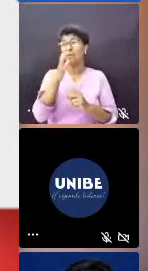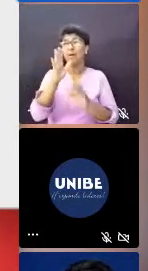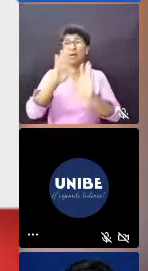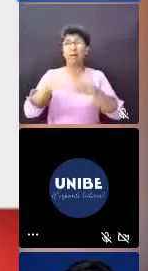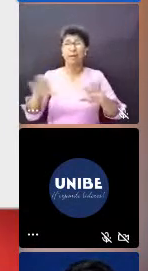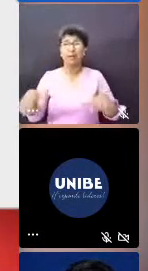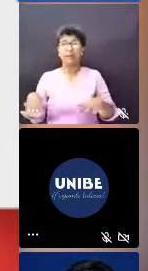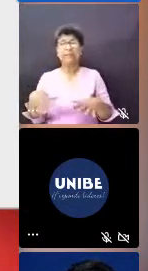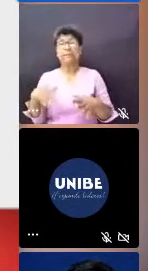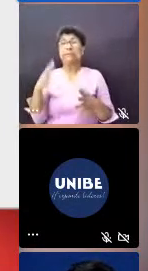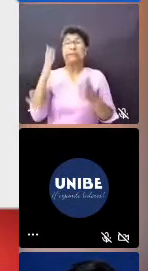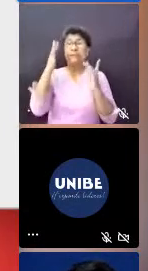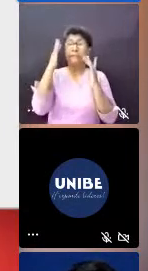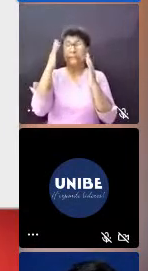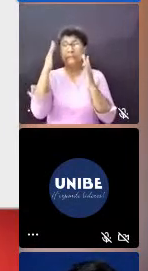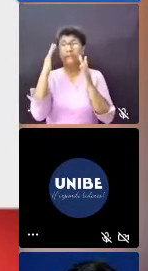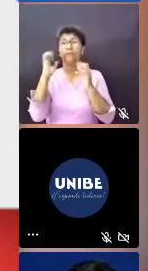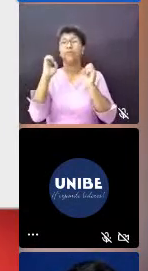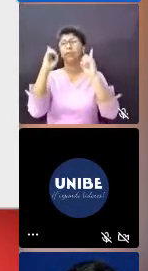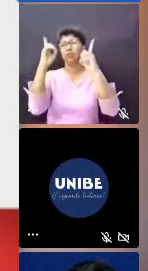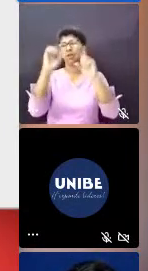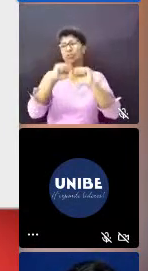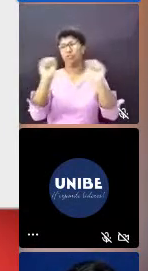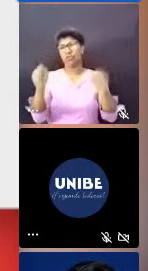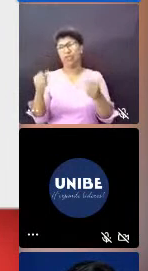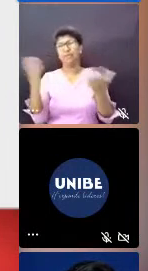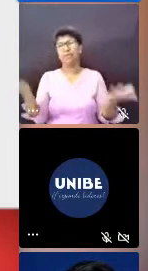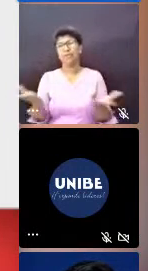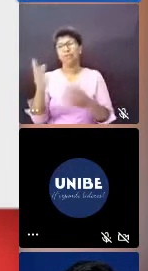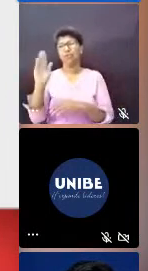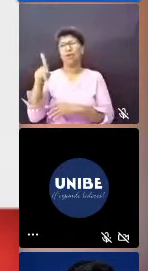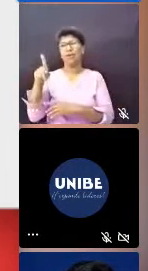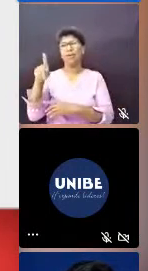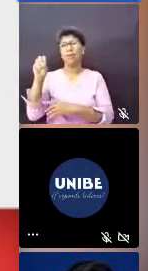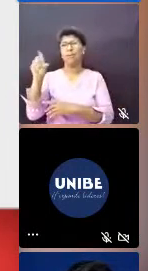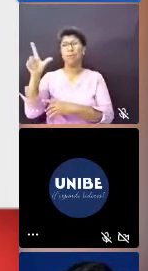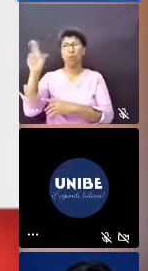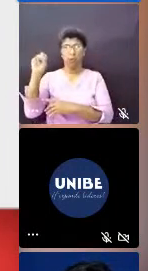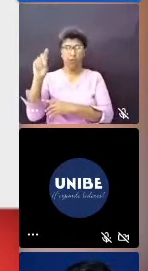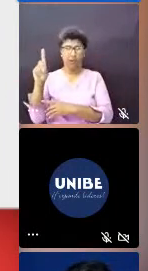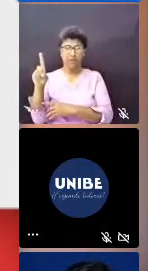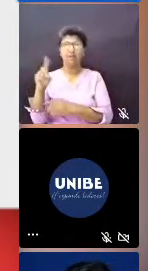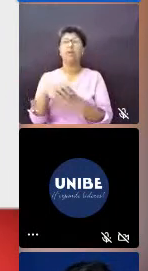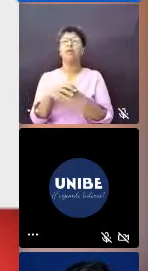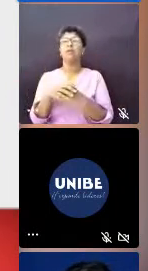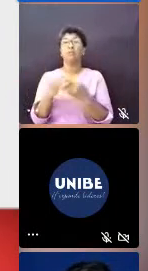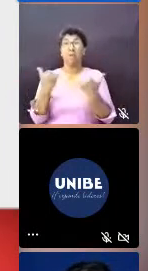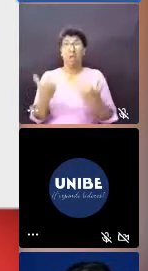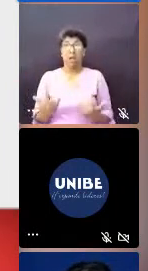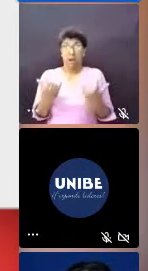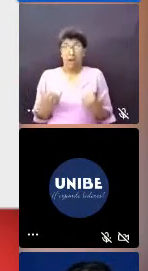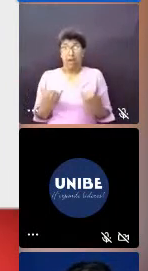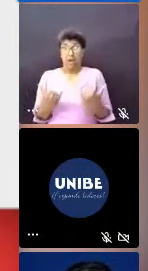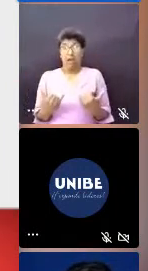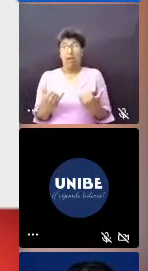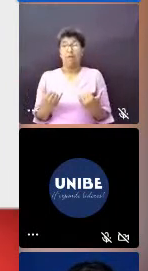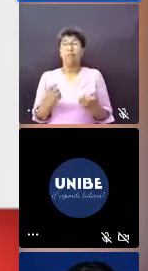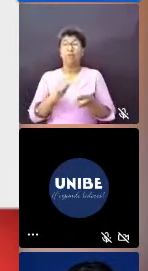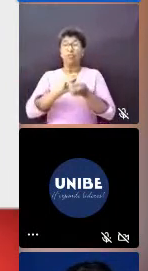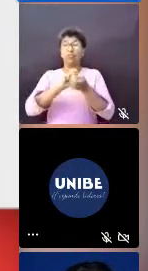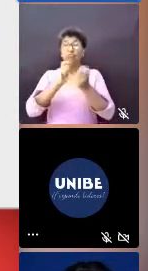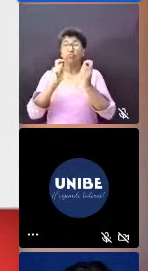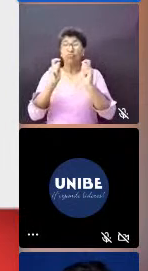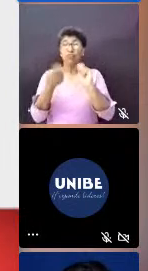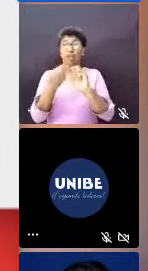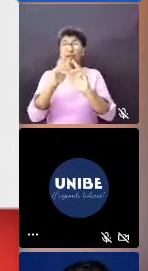children, of the education system in Poland. And also we are currently under a chain of